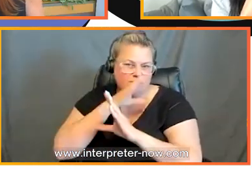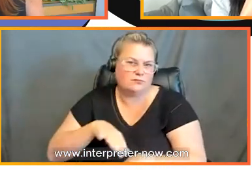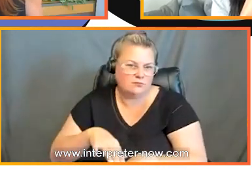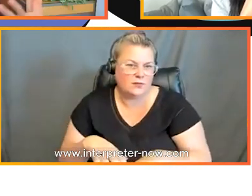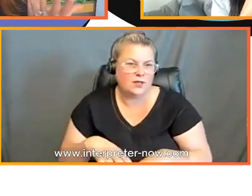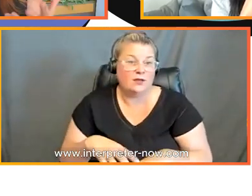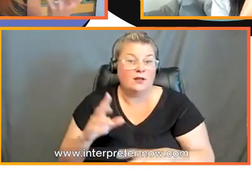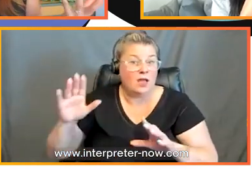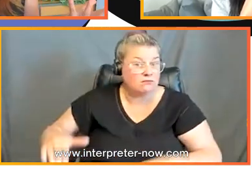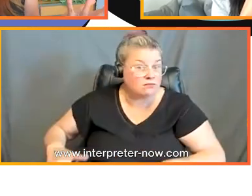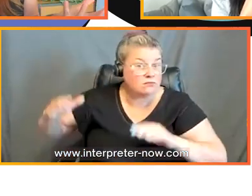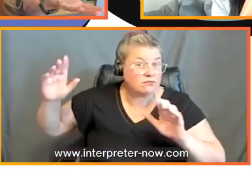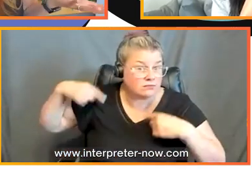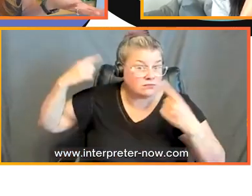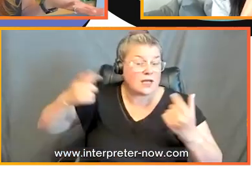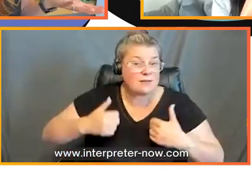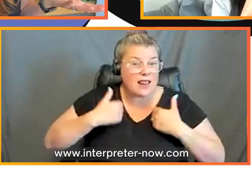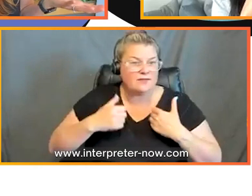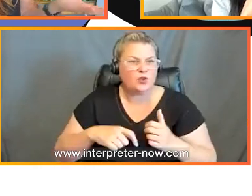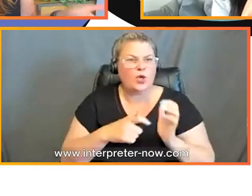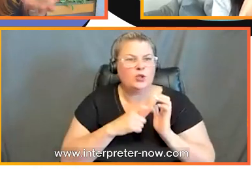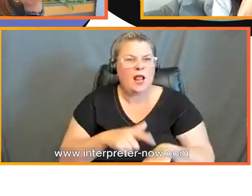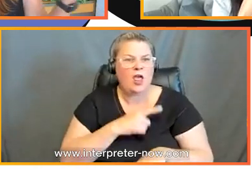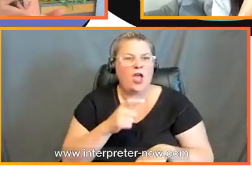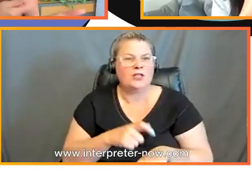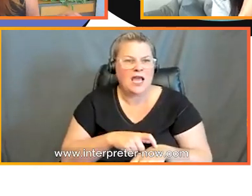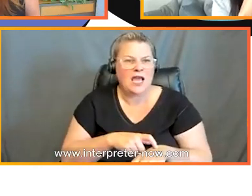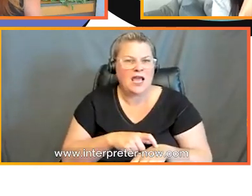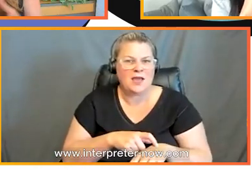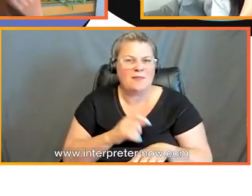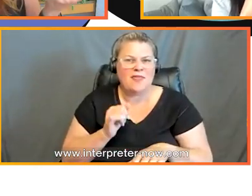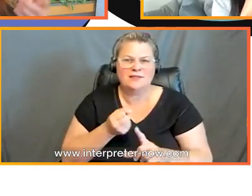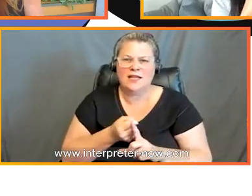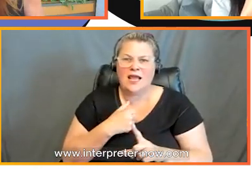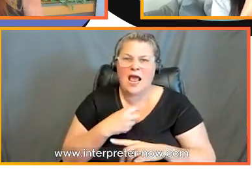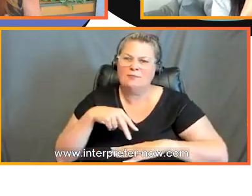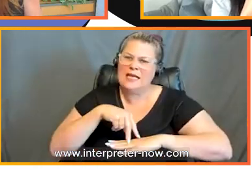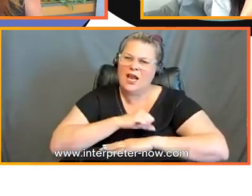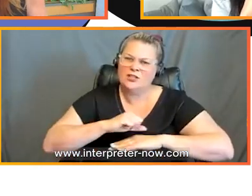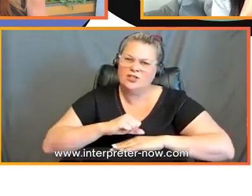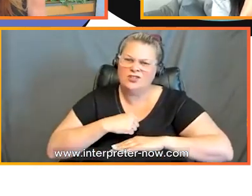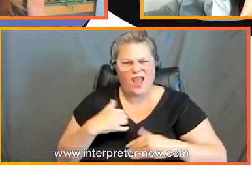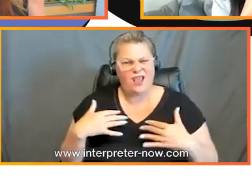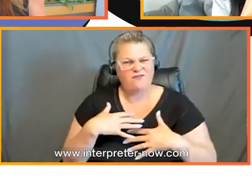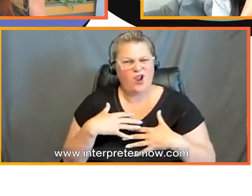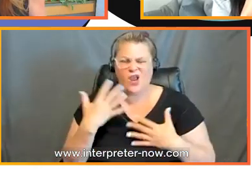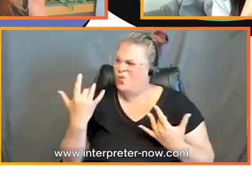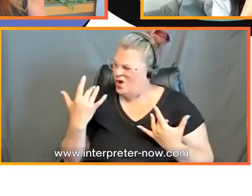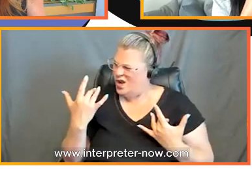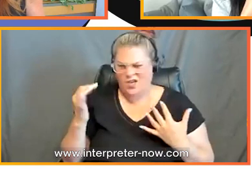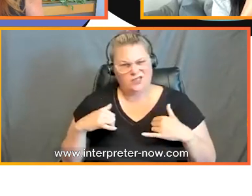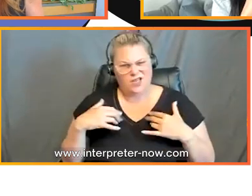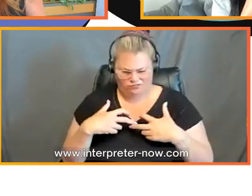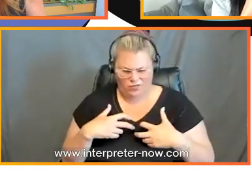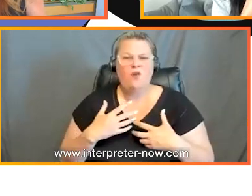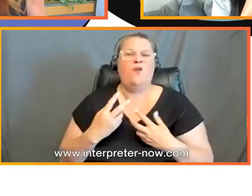suddenly I get on a stage and I have stage fright. Why would that be? Right? That's that past trauma. And I look back now, because of your book, I started to look back